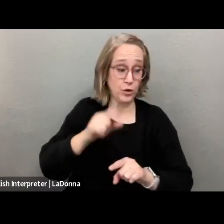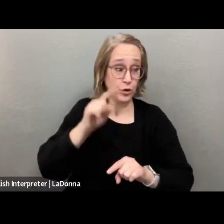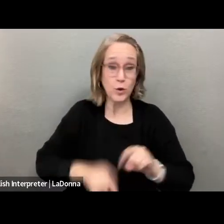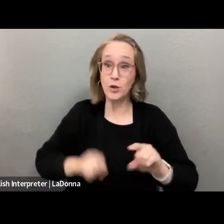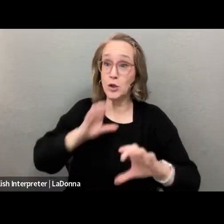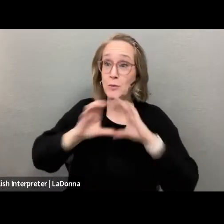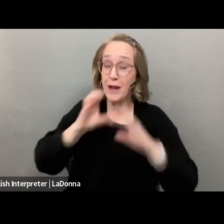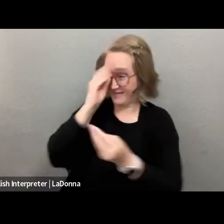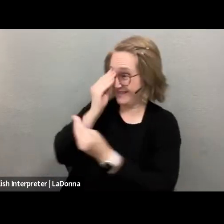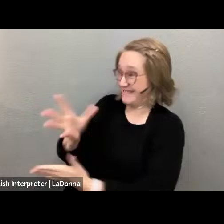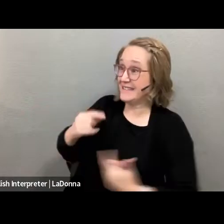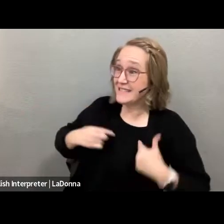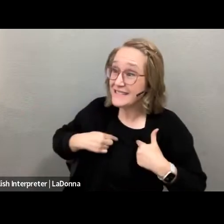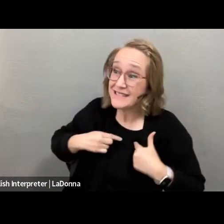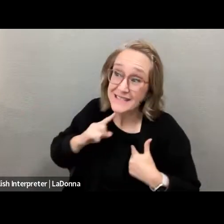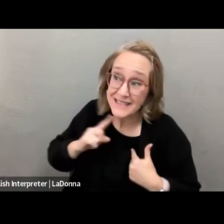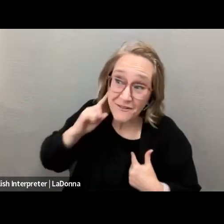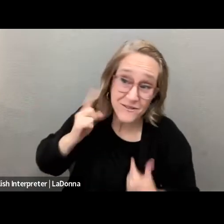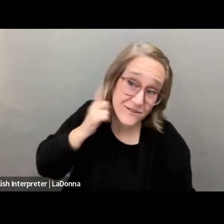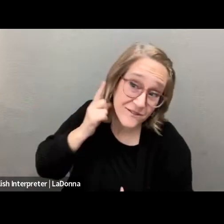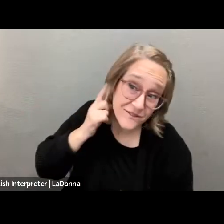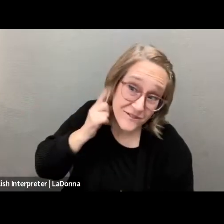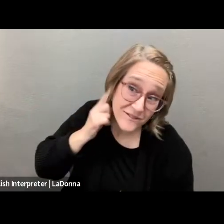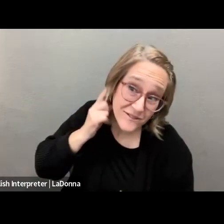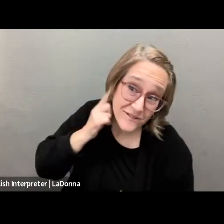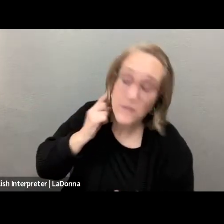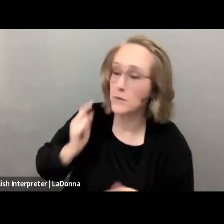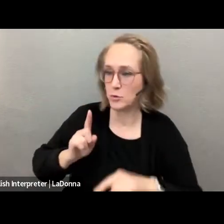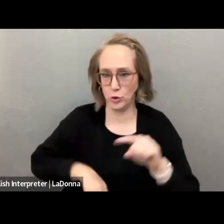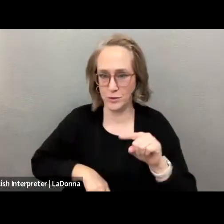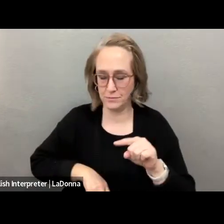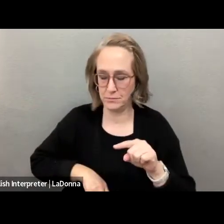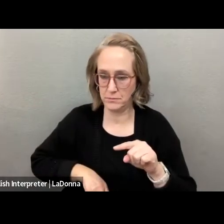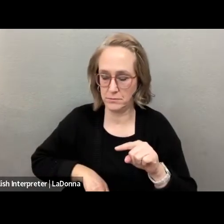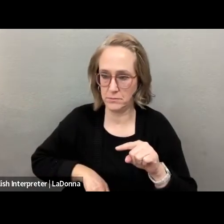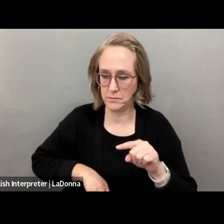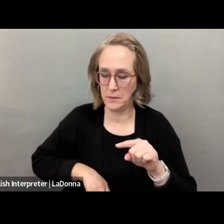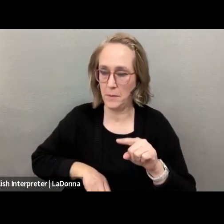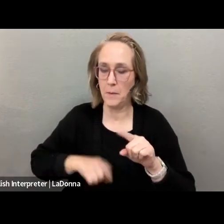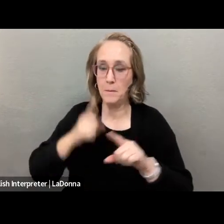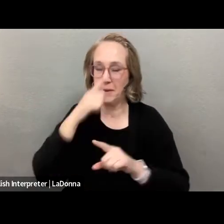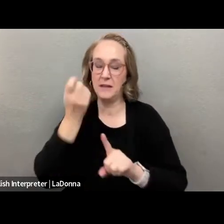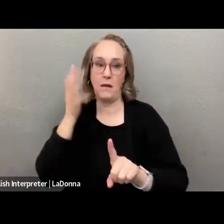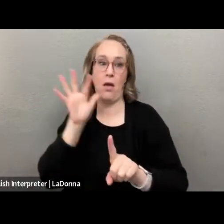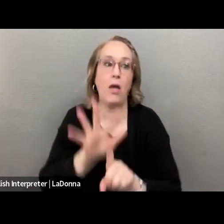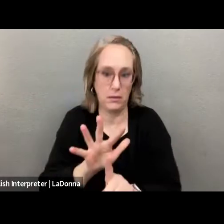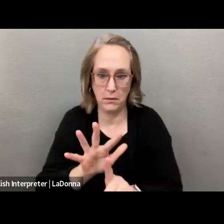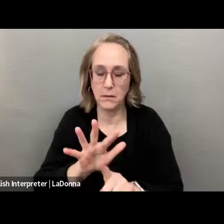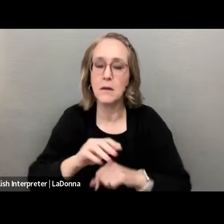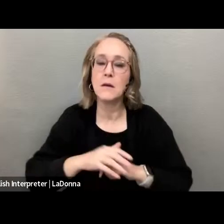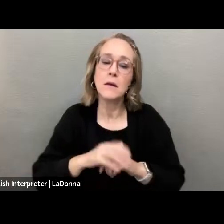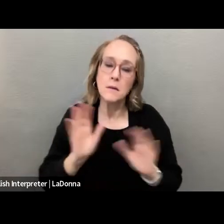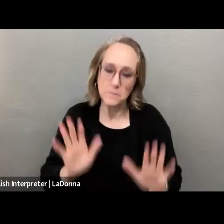was deaf when they approached. And so if there is a number of news, we have all the links